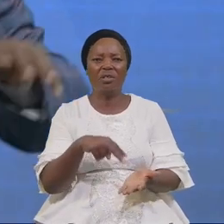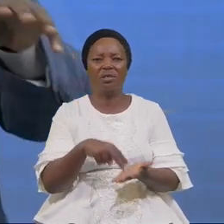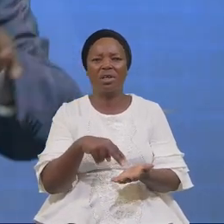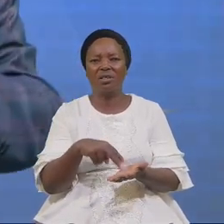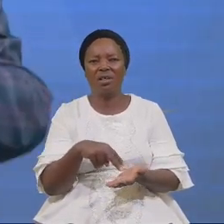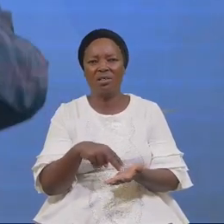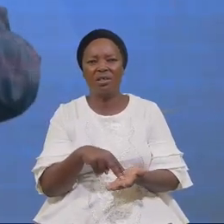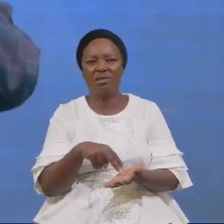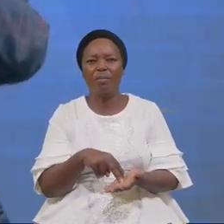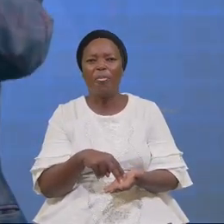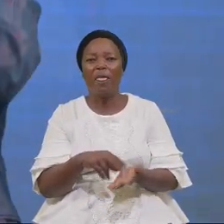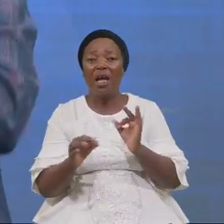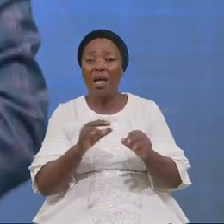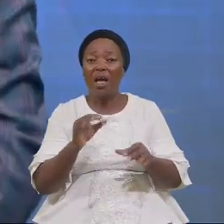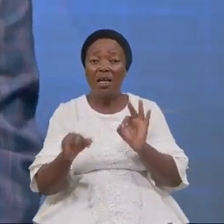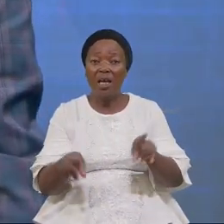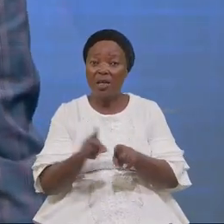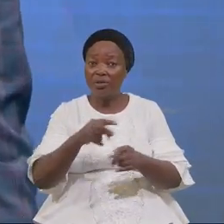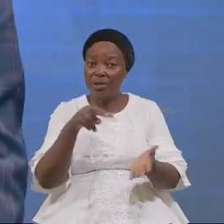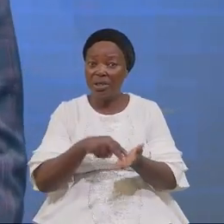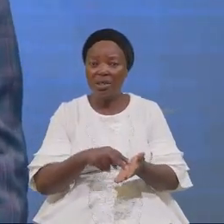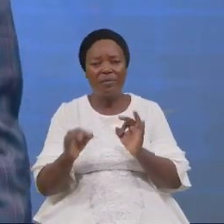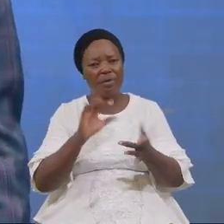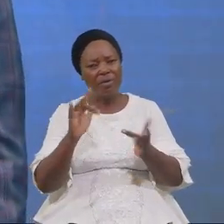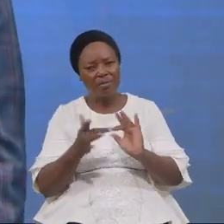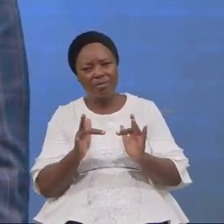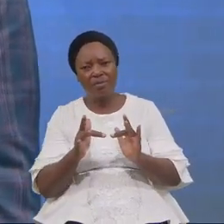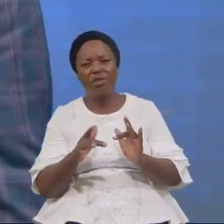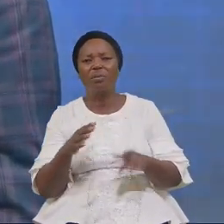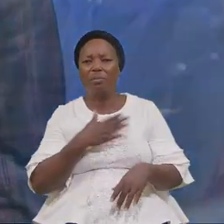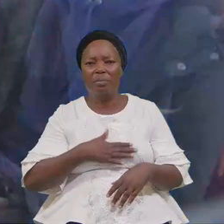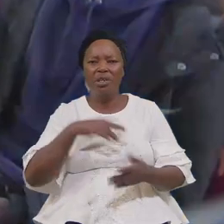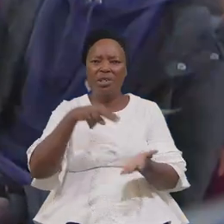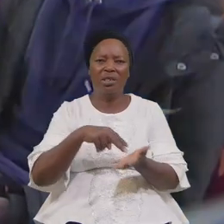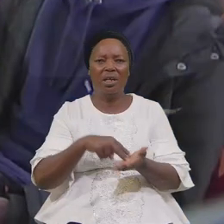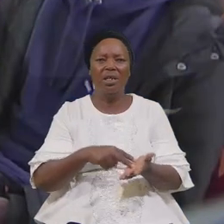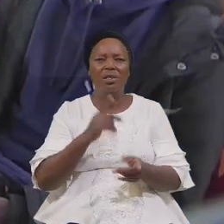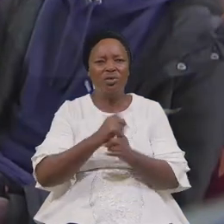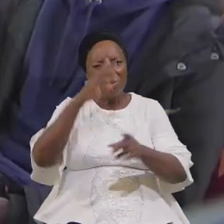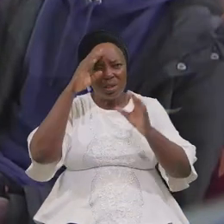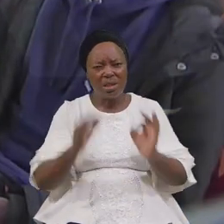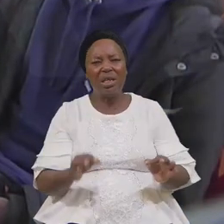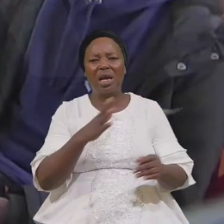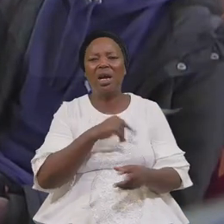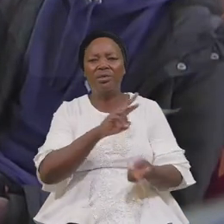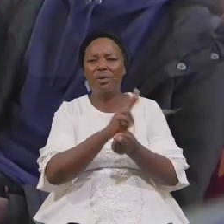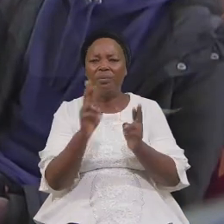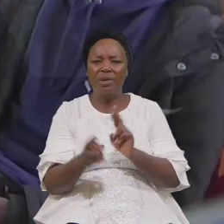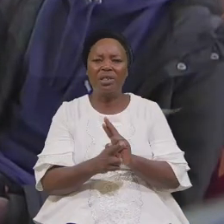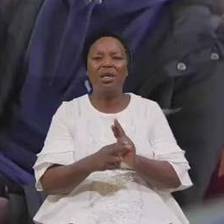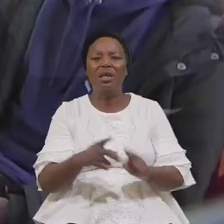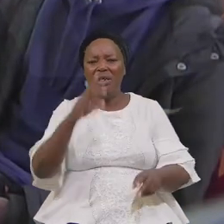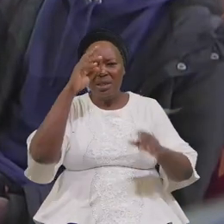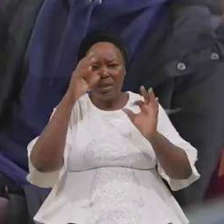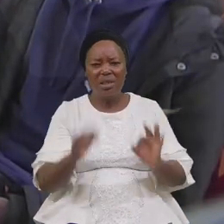there. As you're standing up, if you're online, do the same thing. Make up your mind, I repent. Make up your mind,